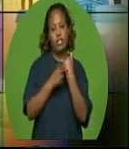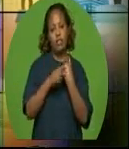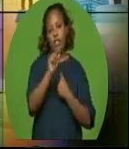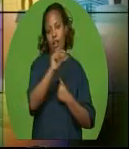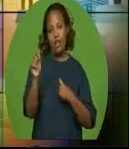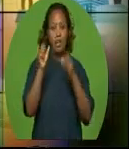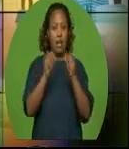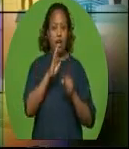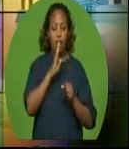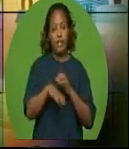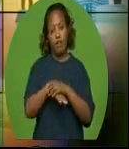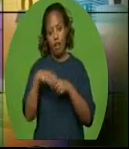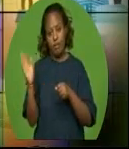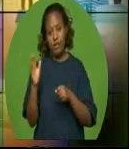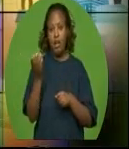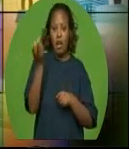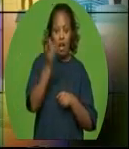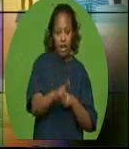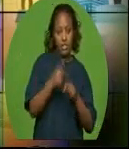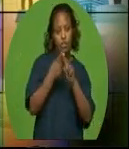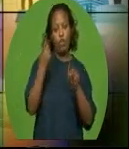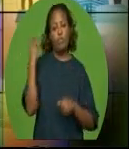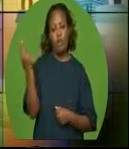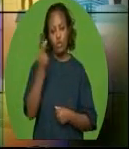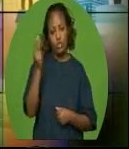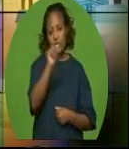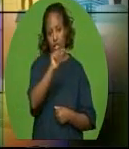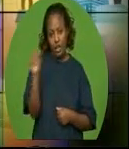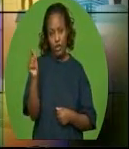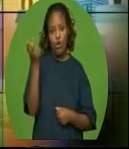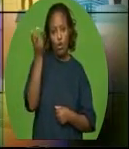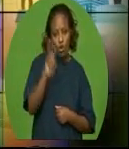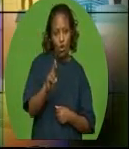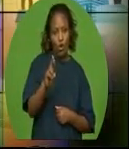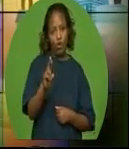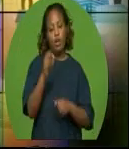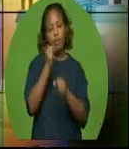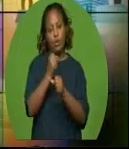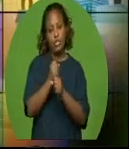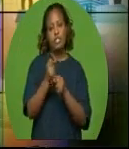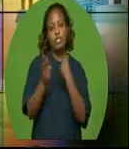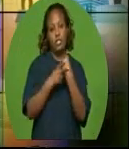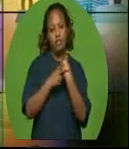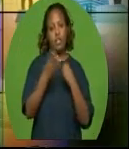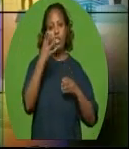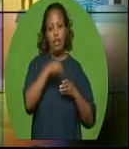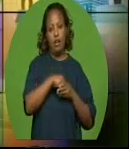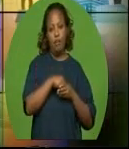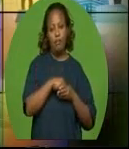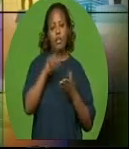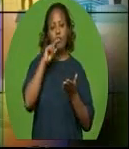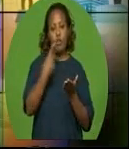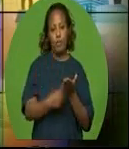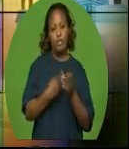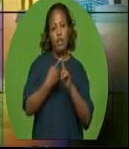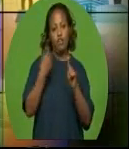that the saving line can be derived either from the consumption line or by plotting the saving